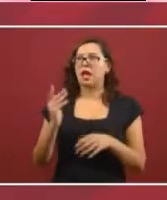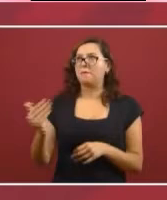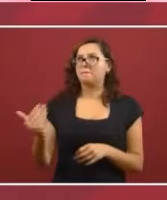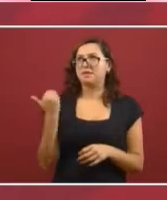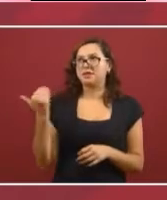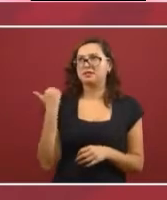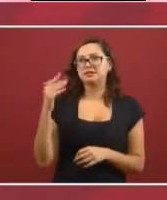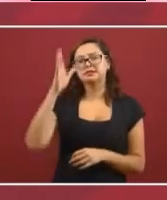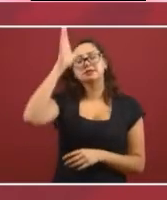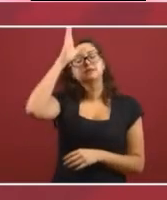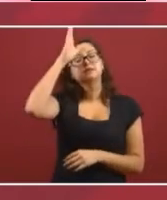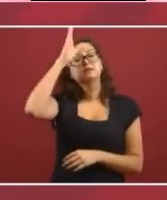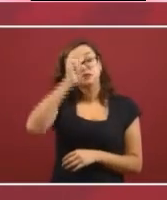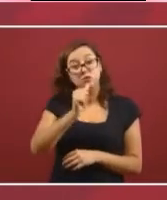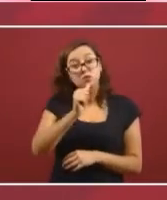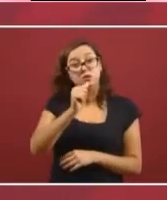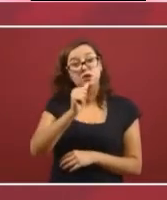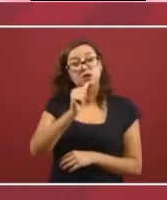new agreement